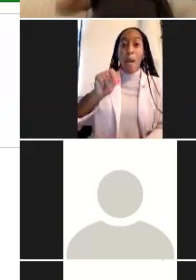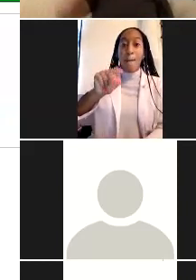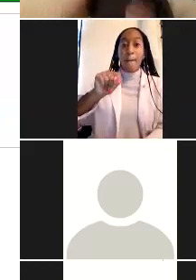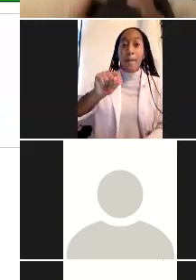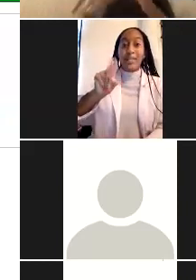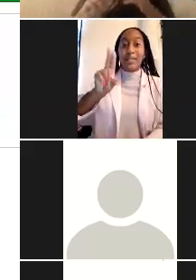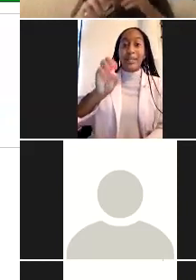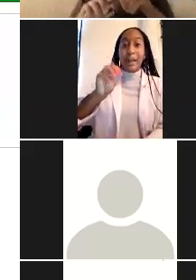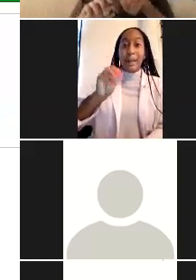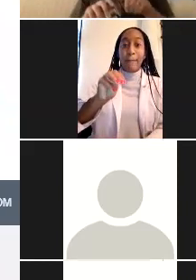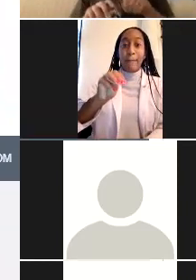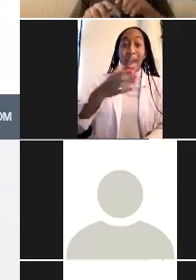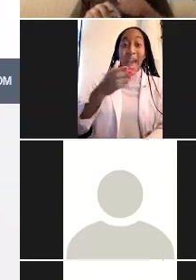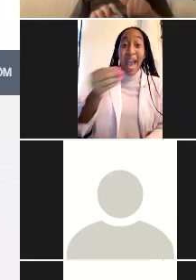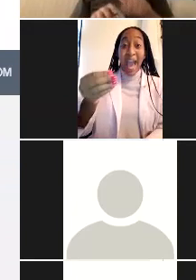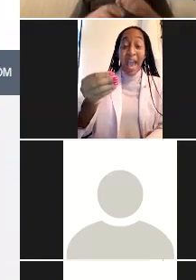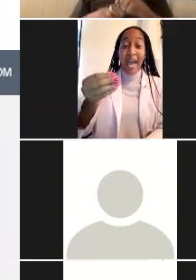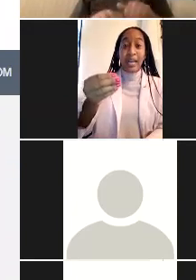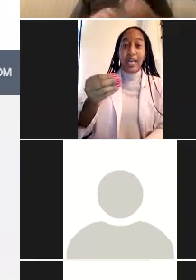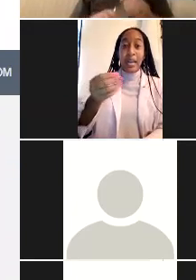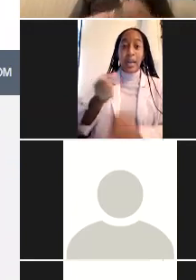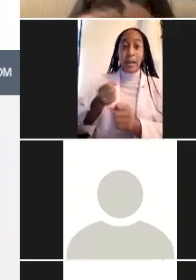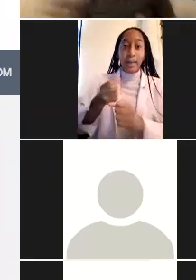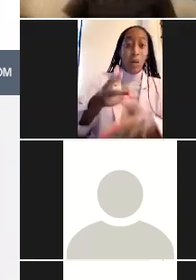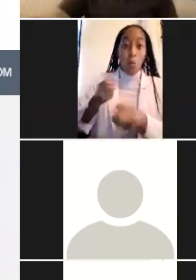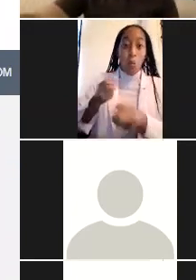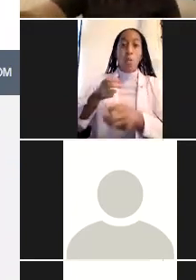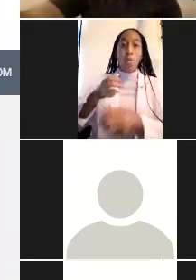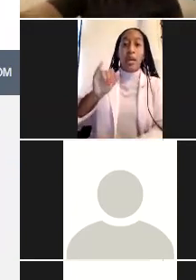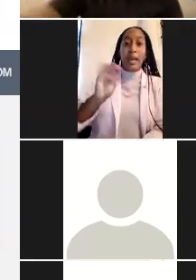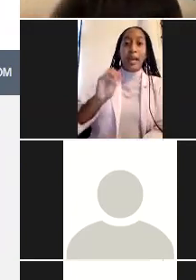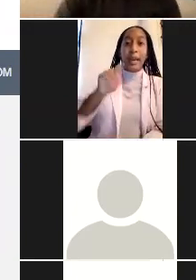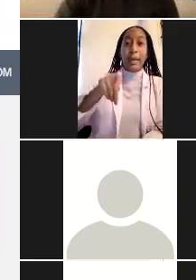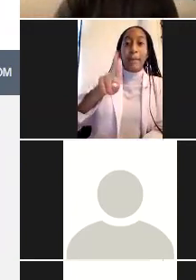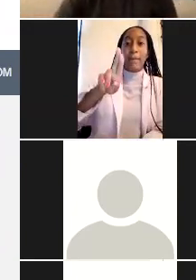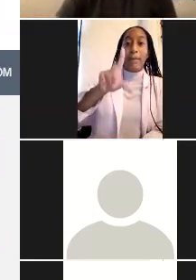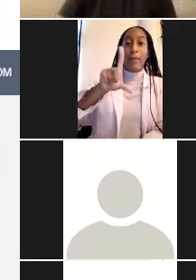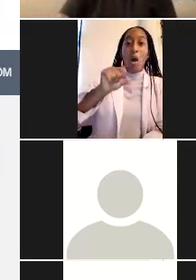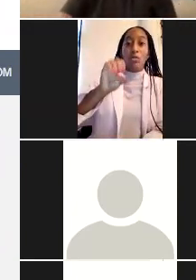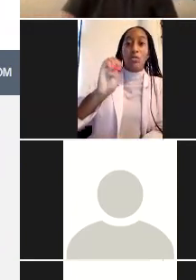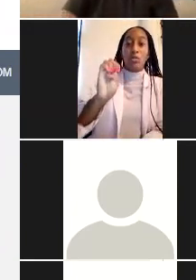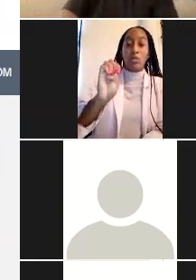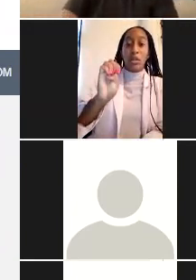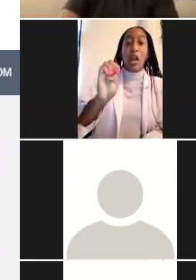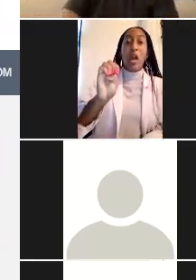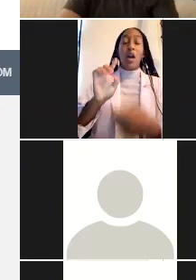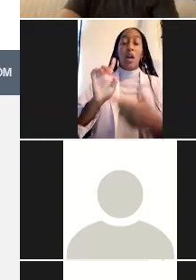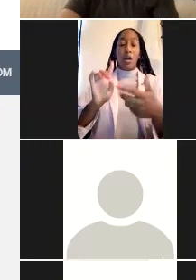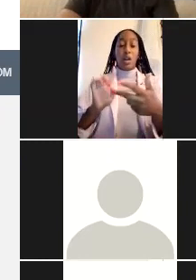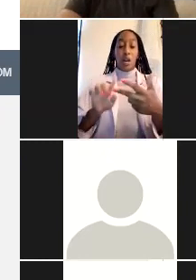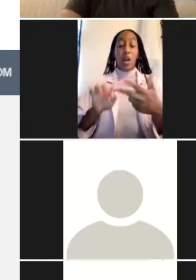I didn't finish it. So my goal is to finish this and then jump right into the thermodynamics